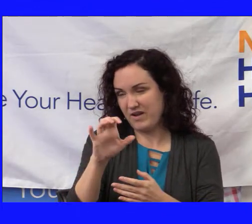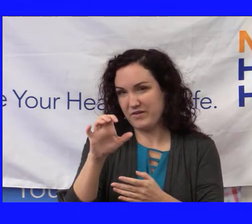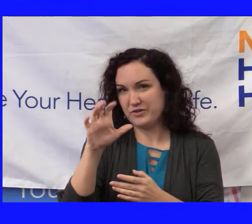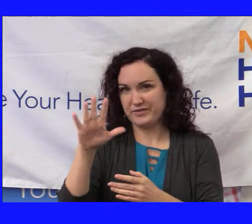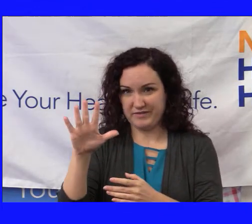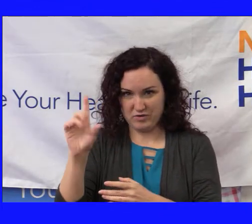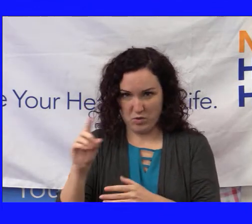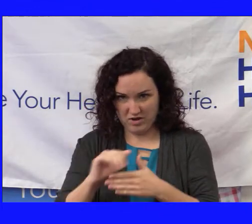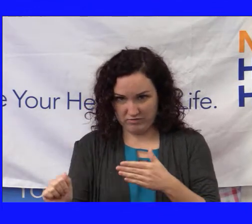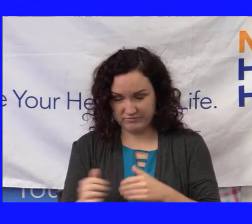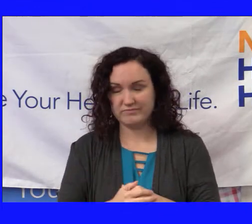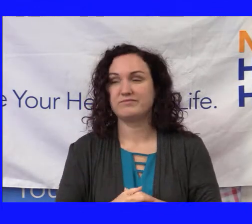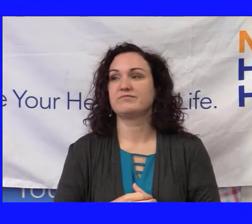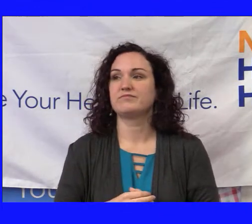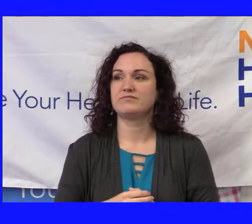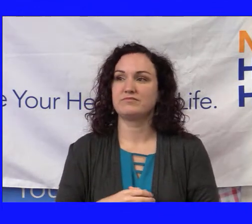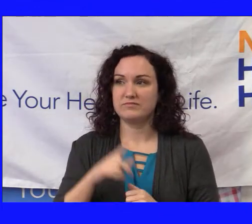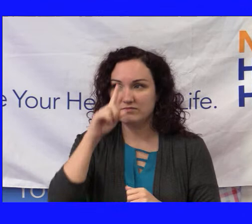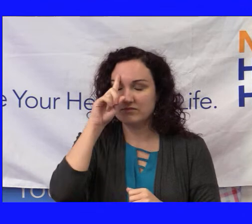$17,462,551.